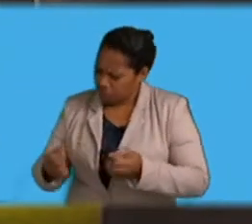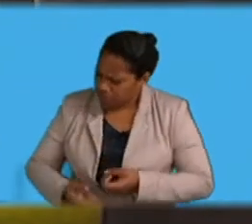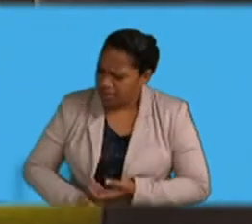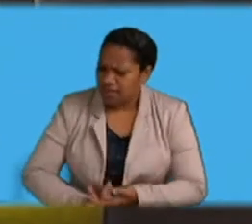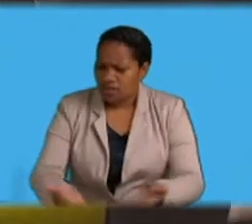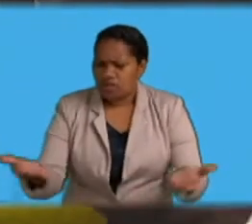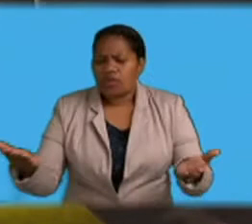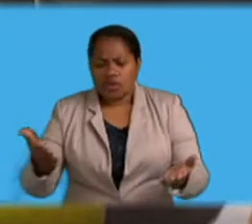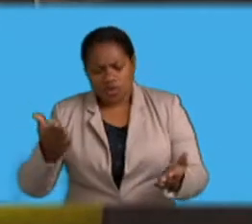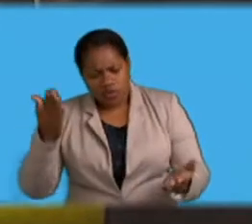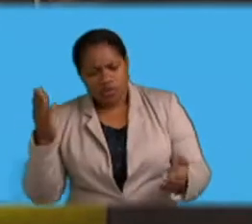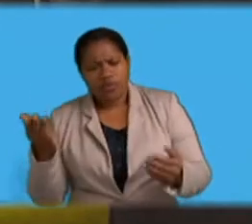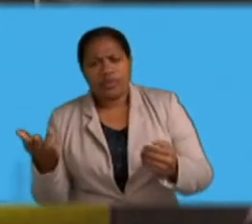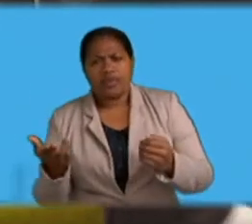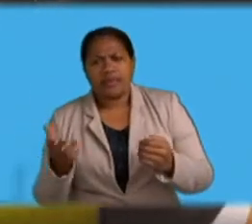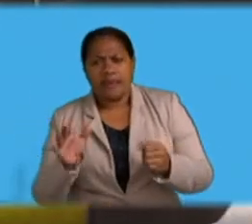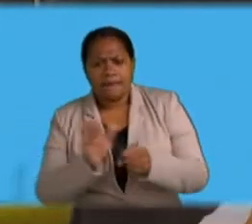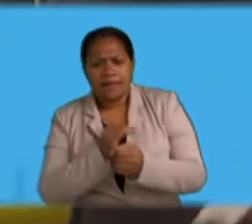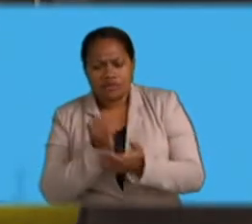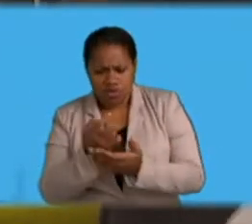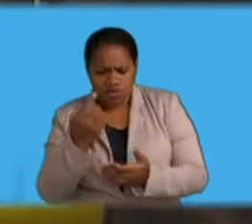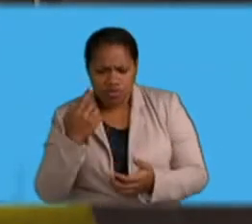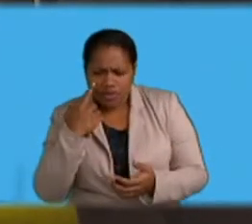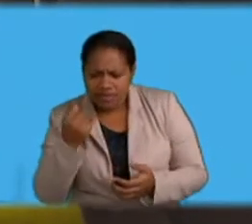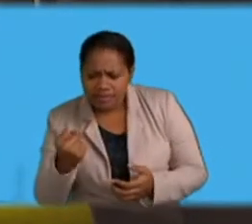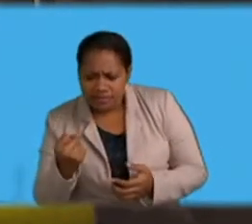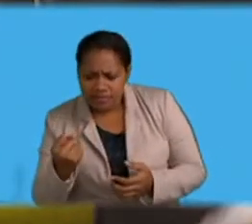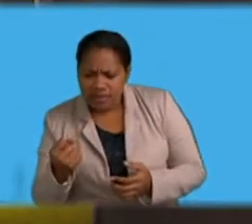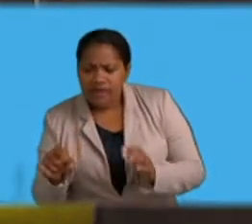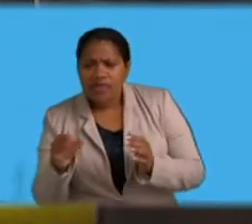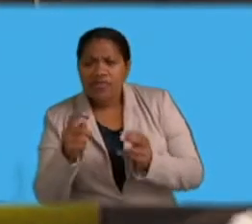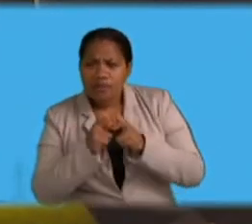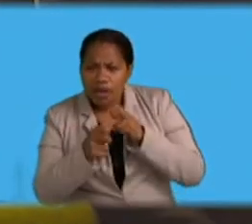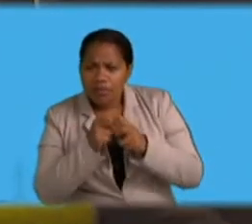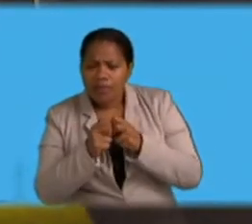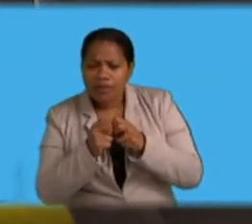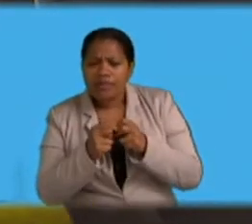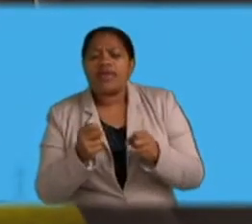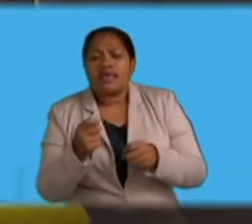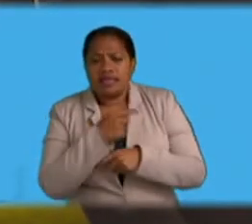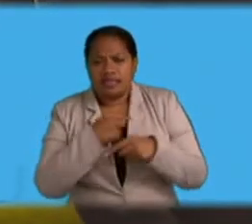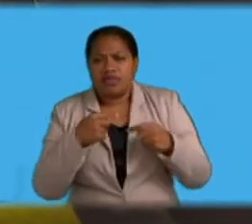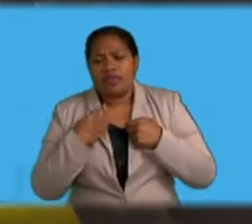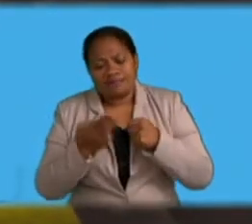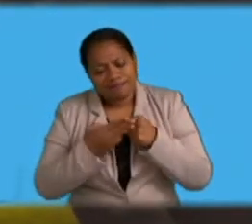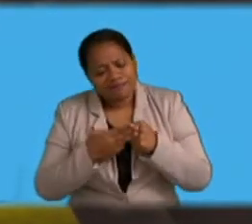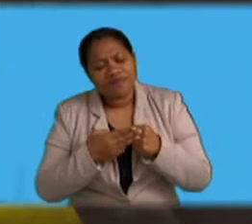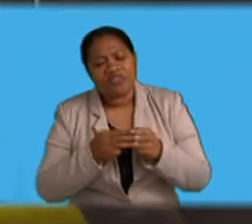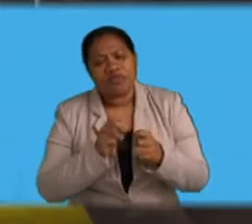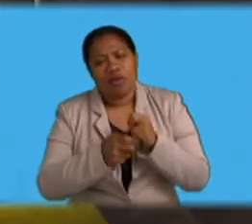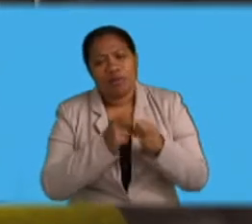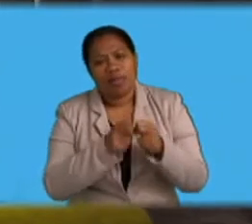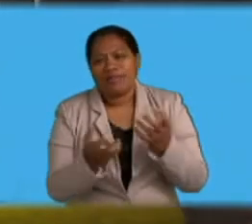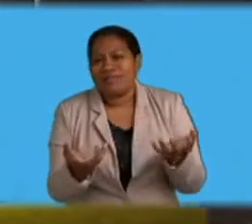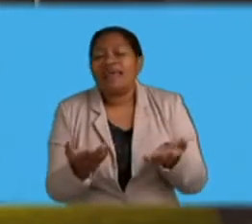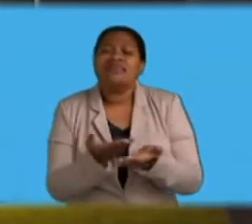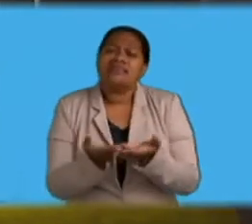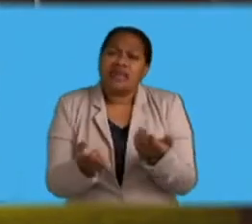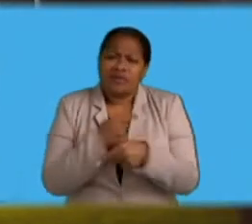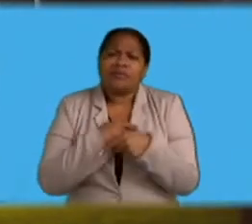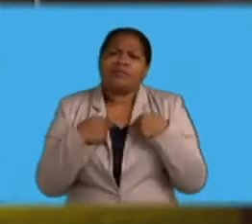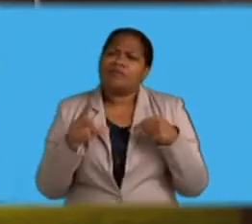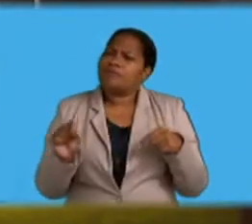We fixed the problem. We identified the problem, we fixed the problem. That's how you deal with it. No